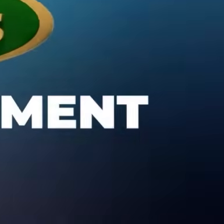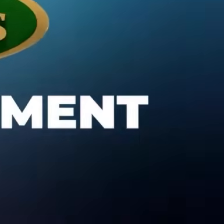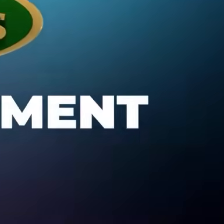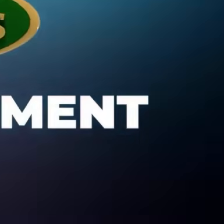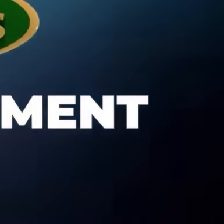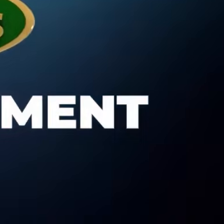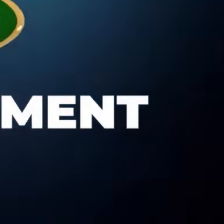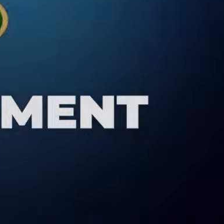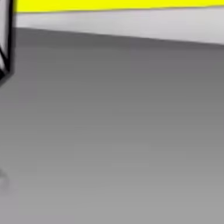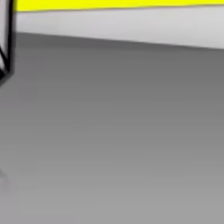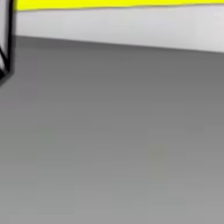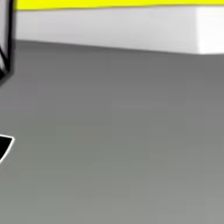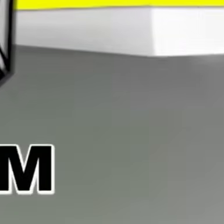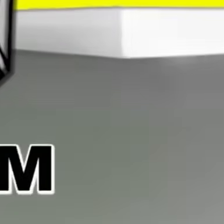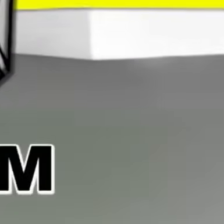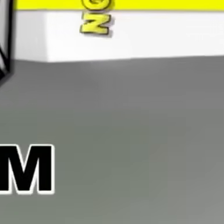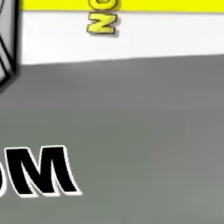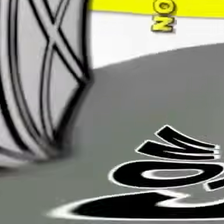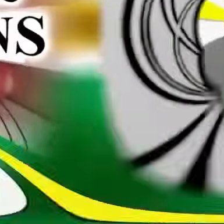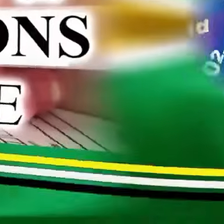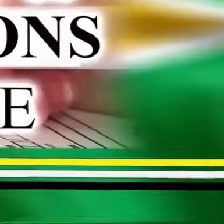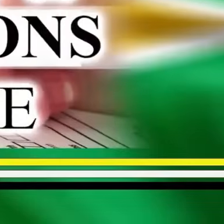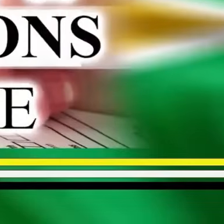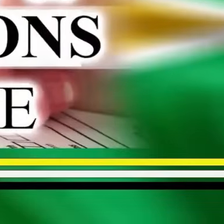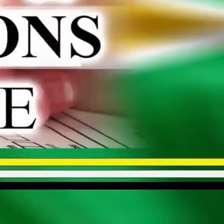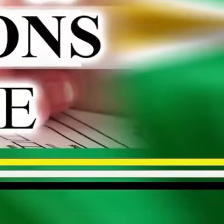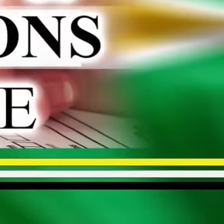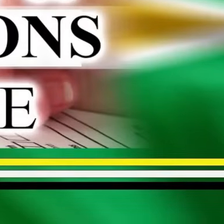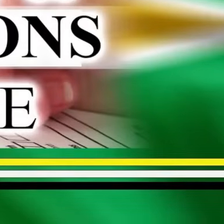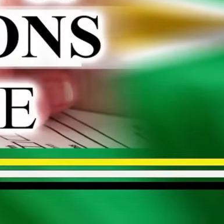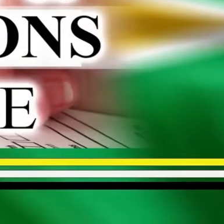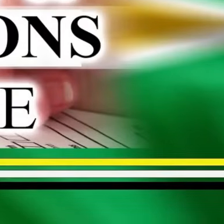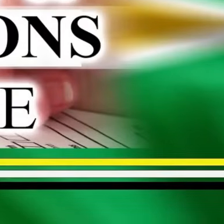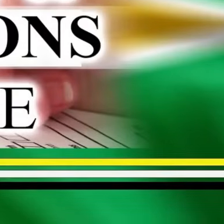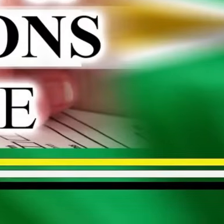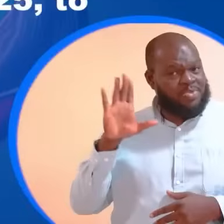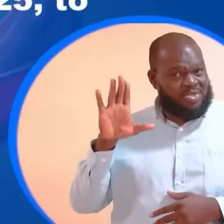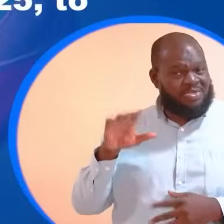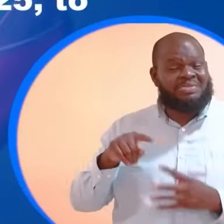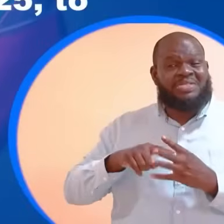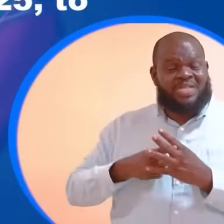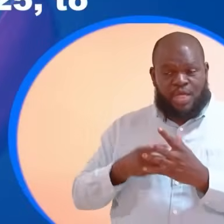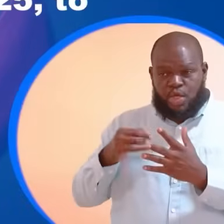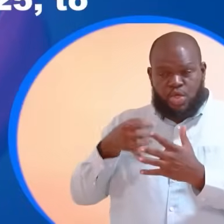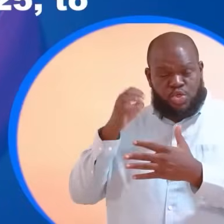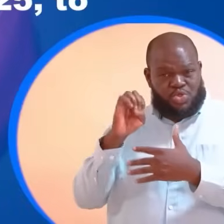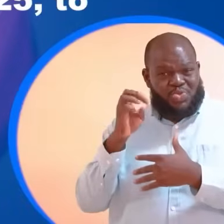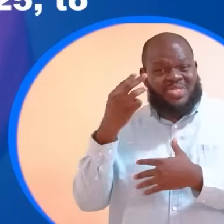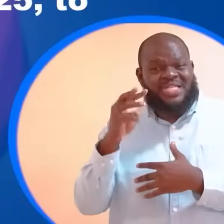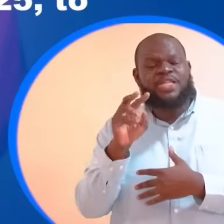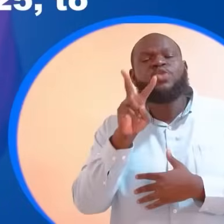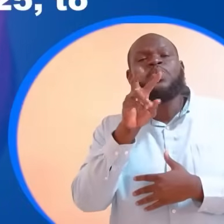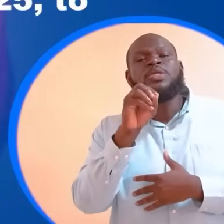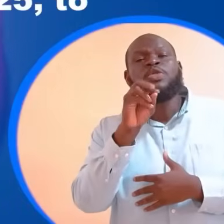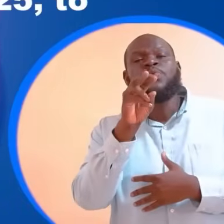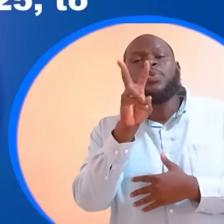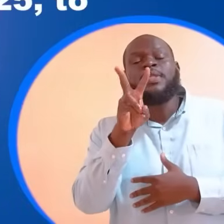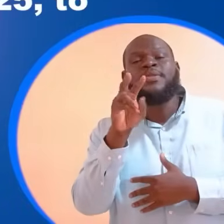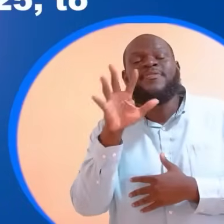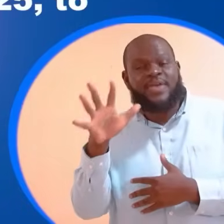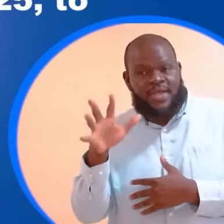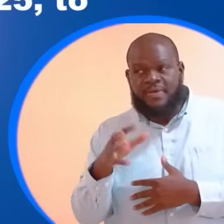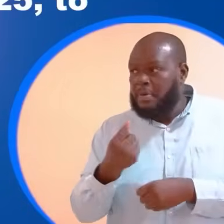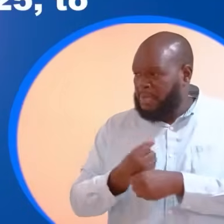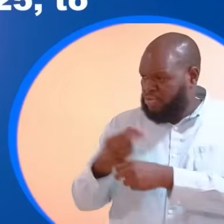tiling solutions. GECOM will be conducting a claims and objections exercise commencing June 16, 2025 to produce an